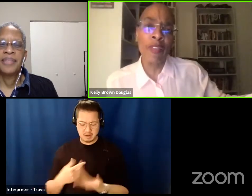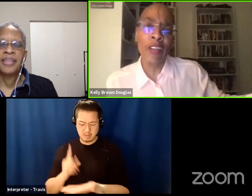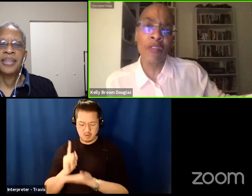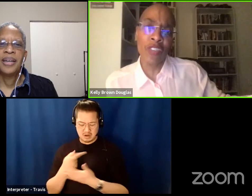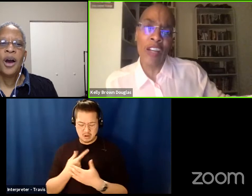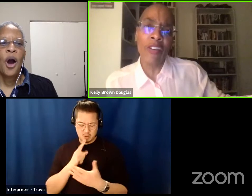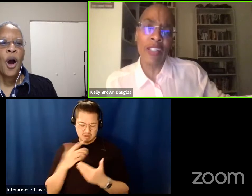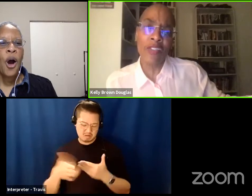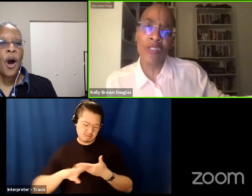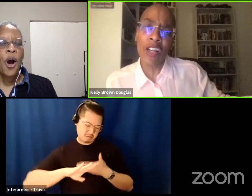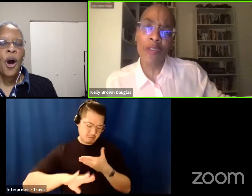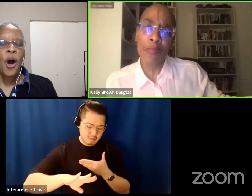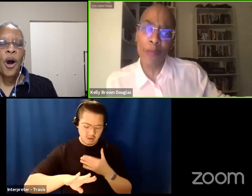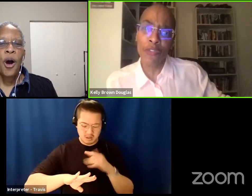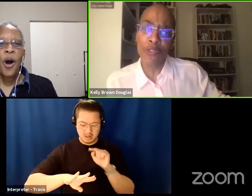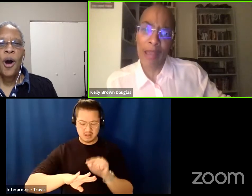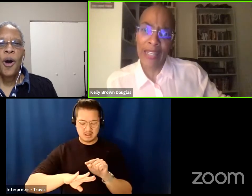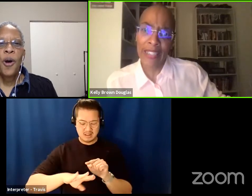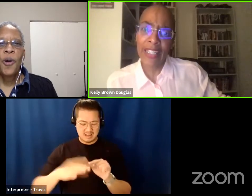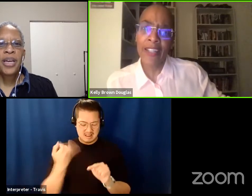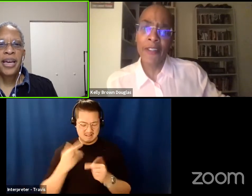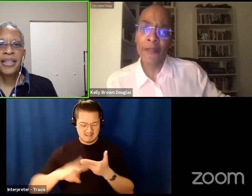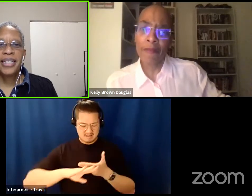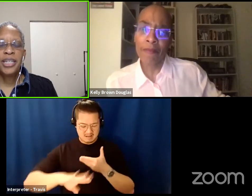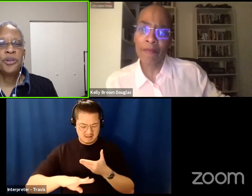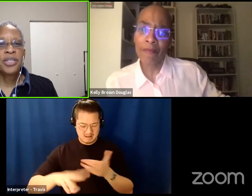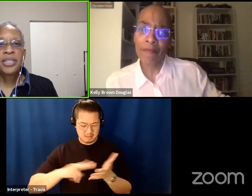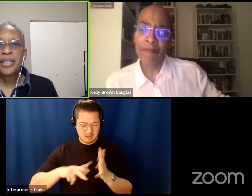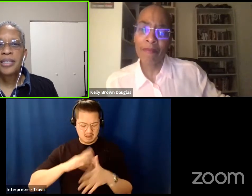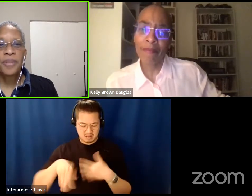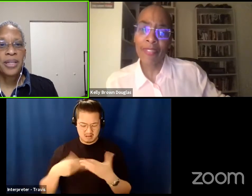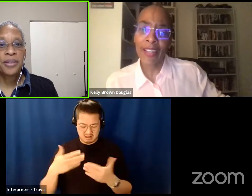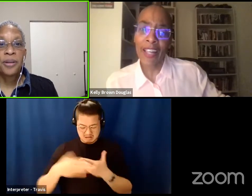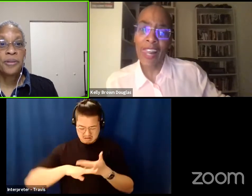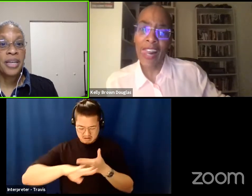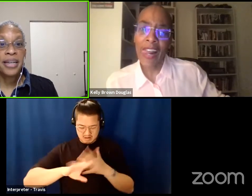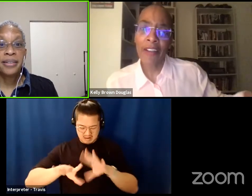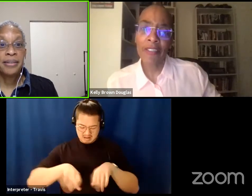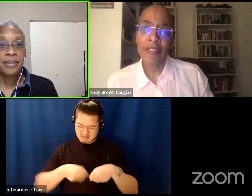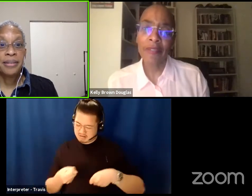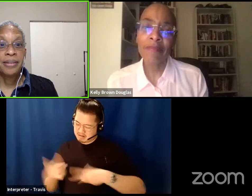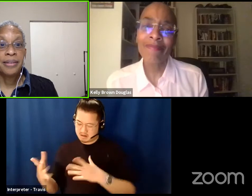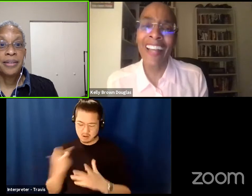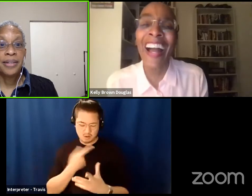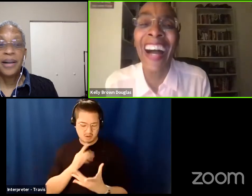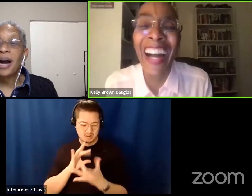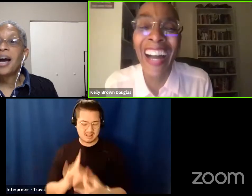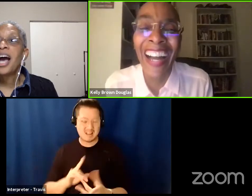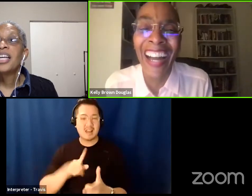from the sacredness of other people's humanity. Oh, Kelly, you just said something that's so zen.